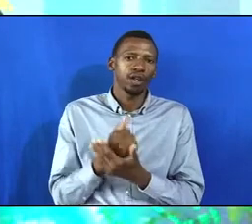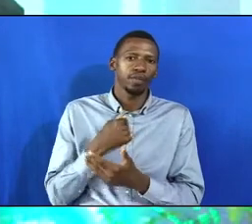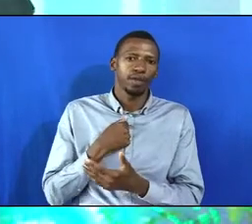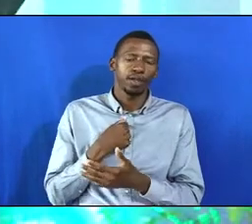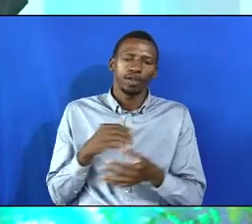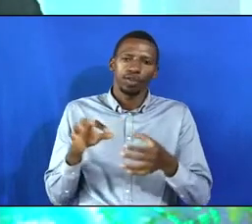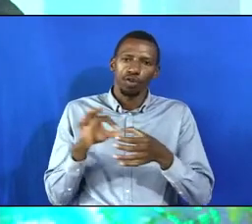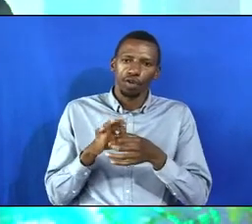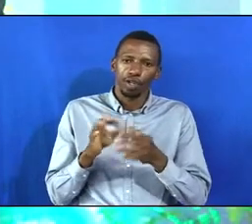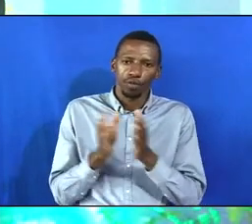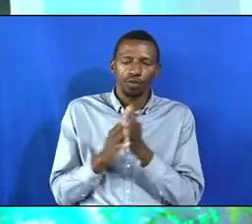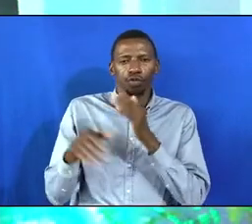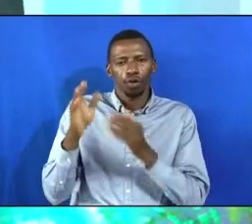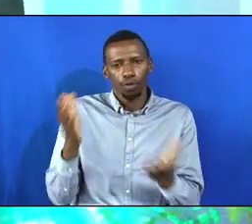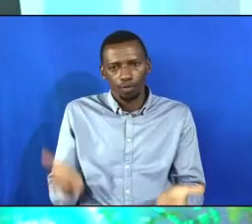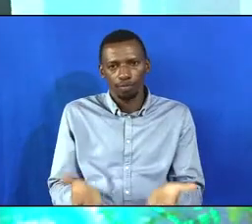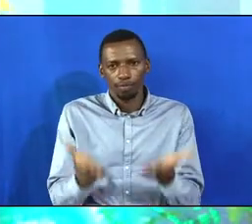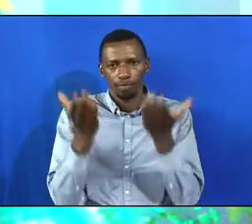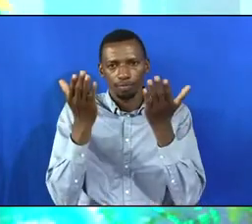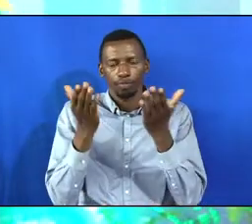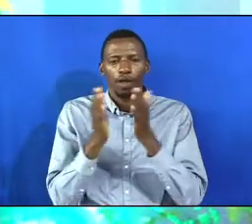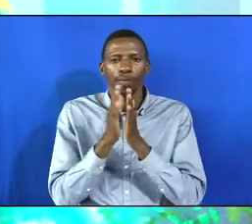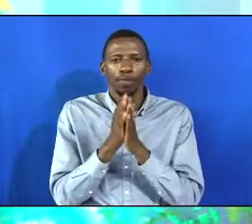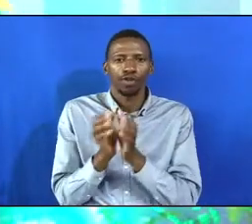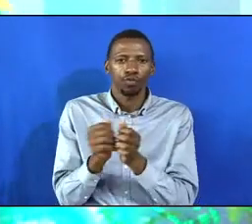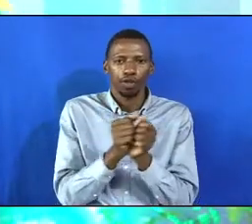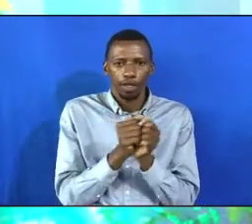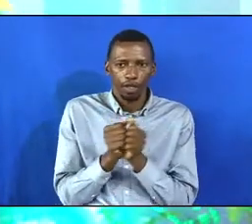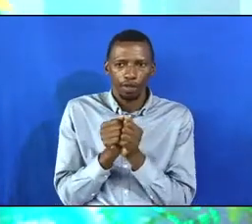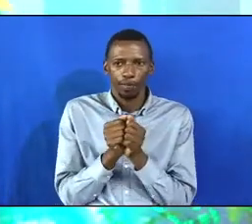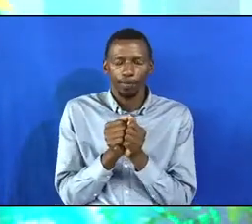God. I will ask that you stand as I prepare to pray.